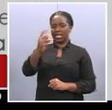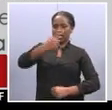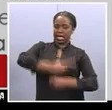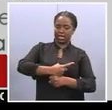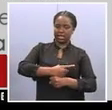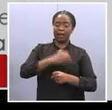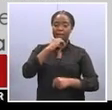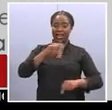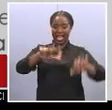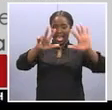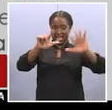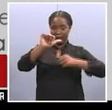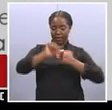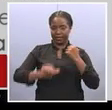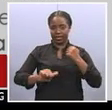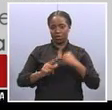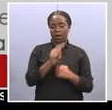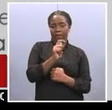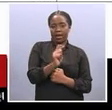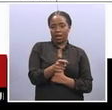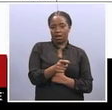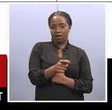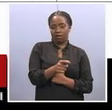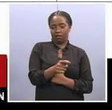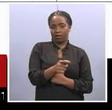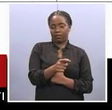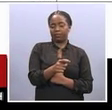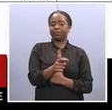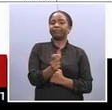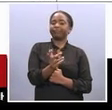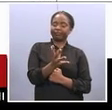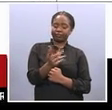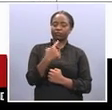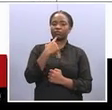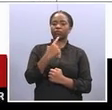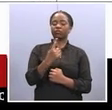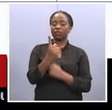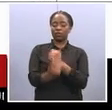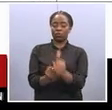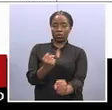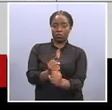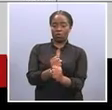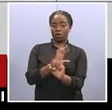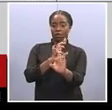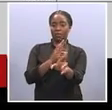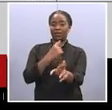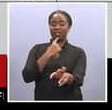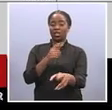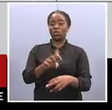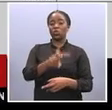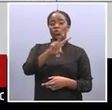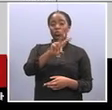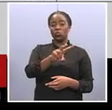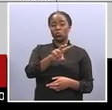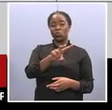that's 8 months, to pay service providers. The Provincial Public Works annual report from last year shows